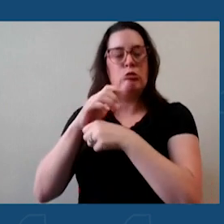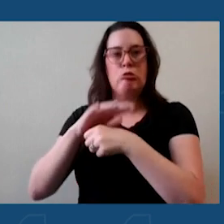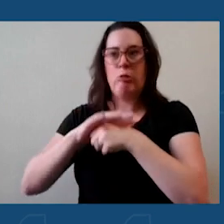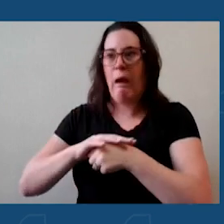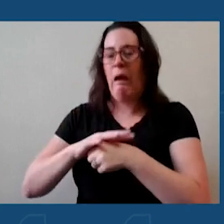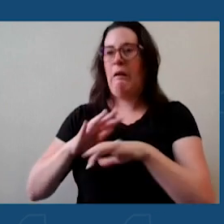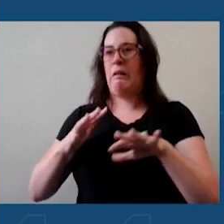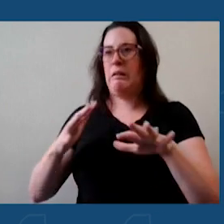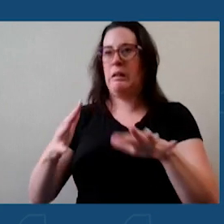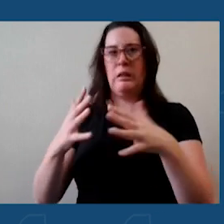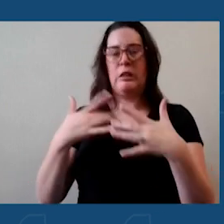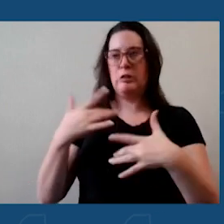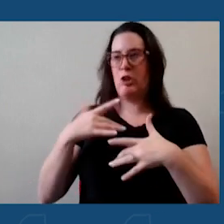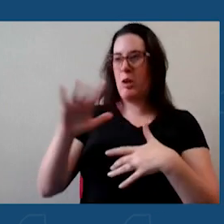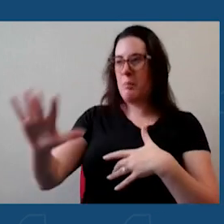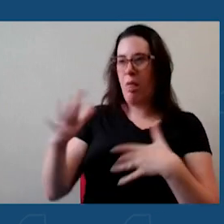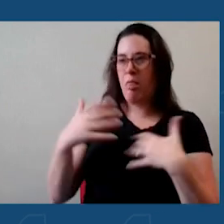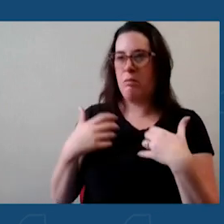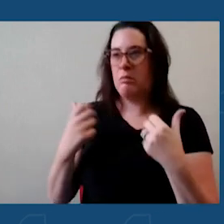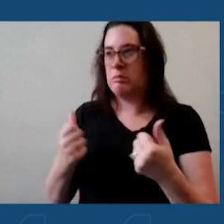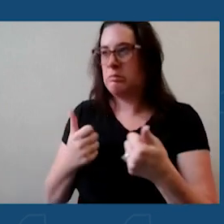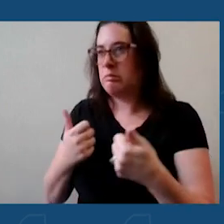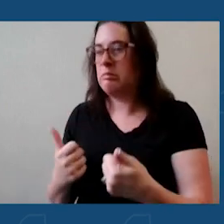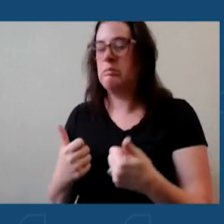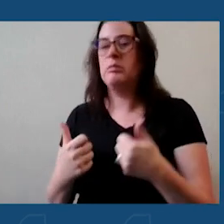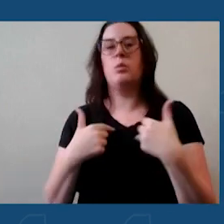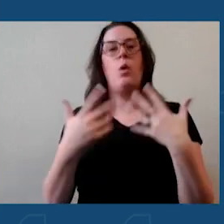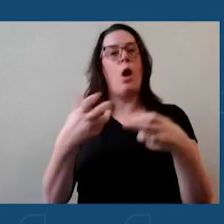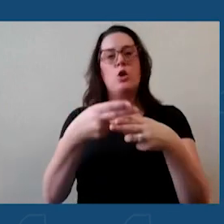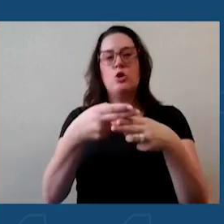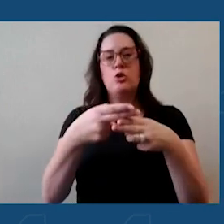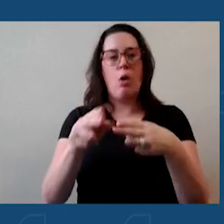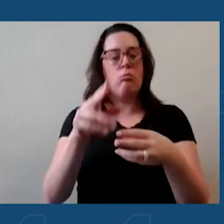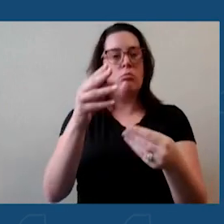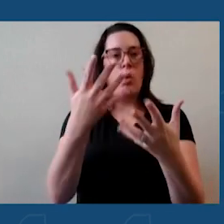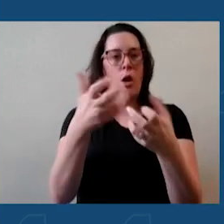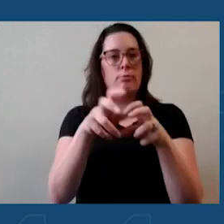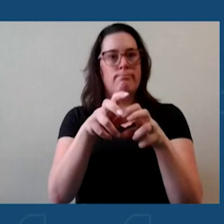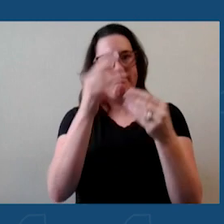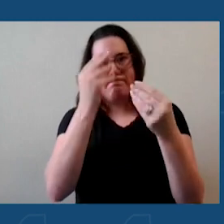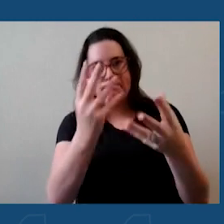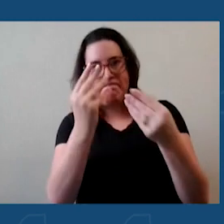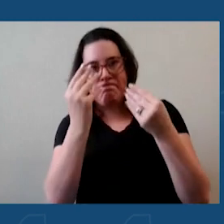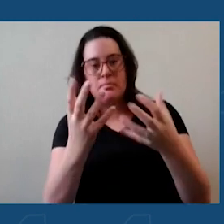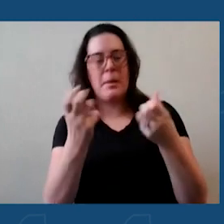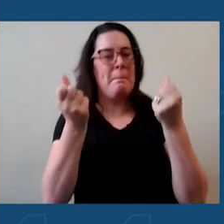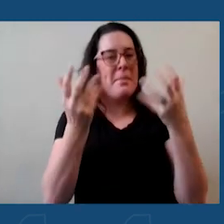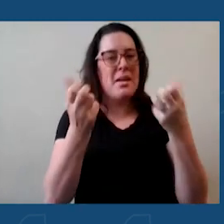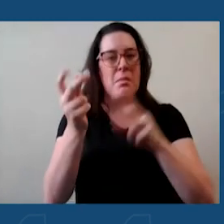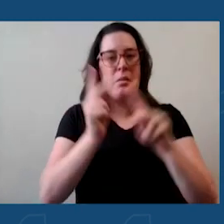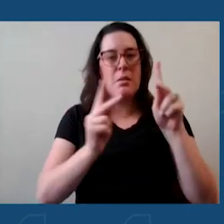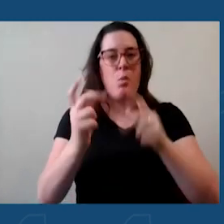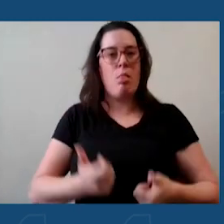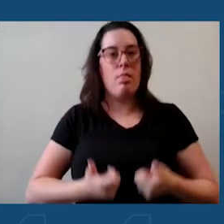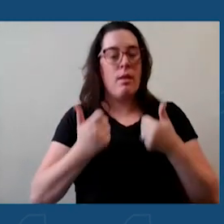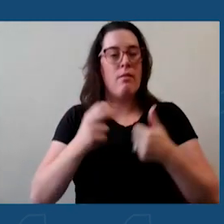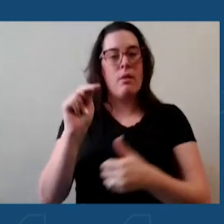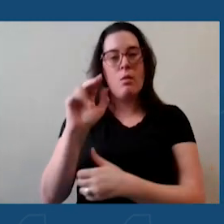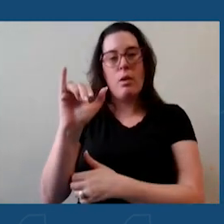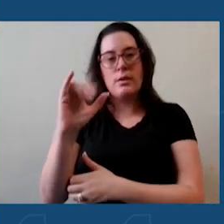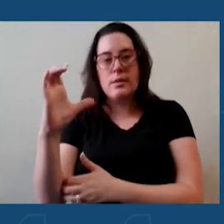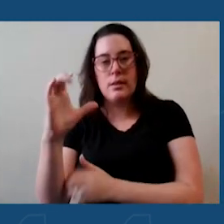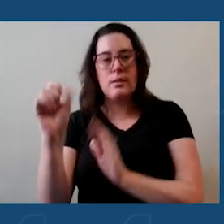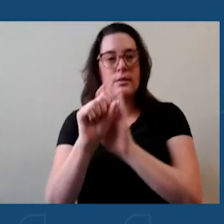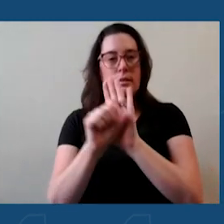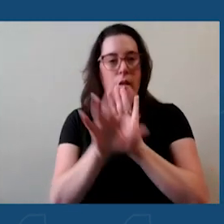their well-being, which is why we wanted to do this briefing, because we know there's so many residents of New York City, New York State, who have close